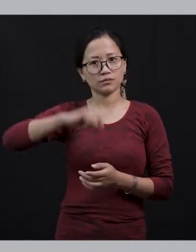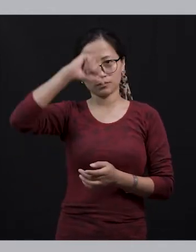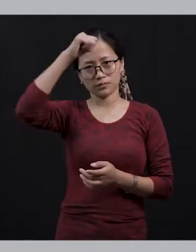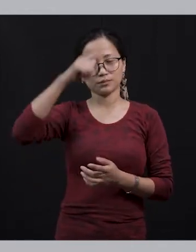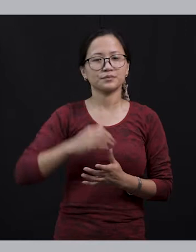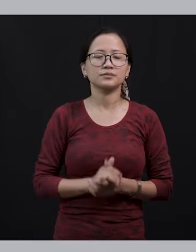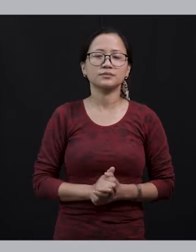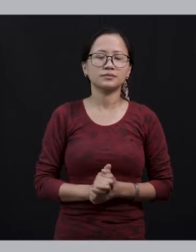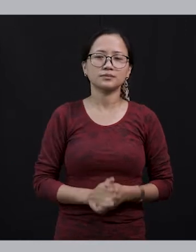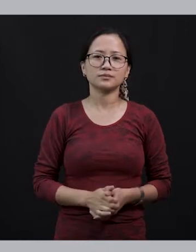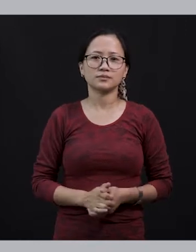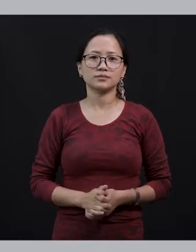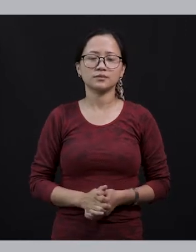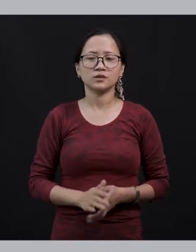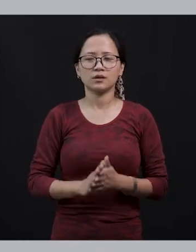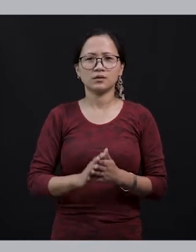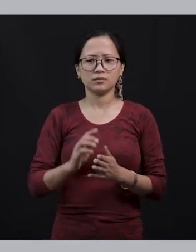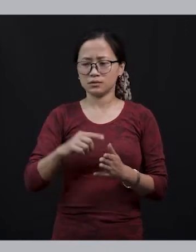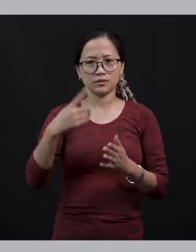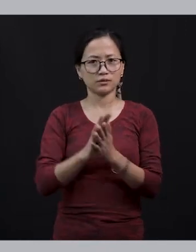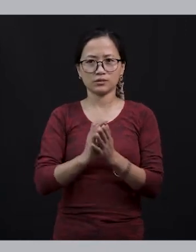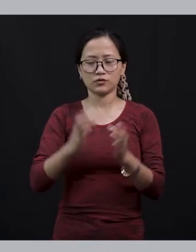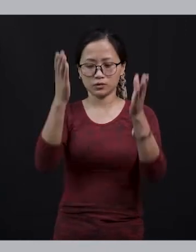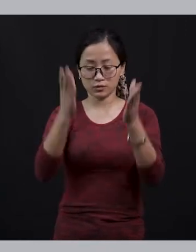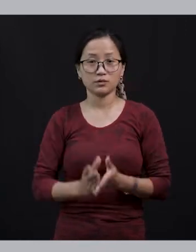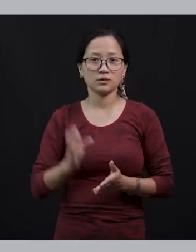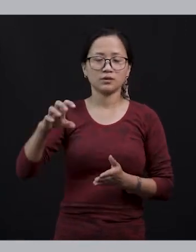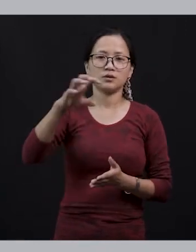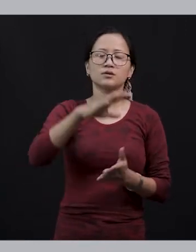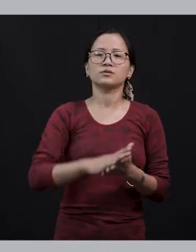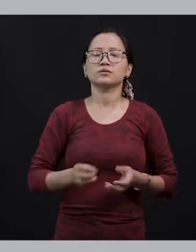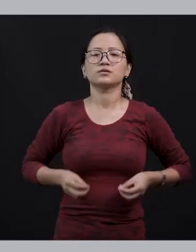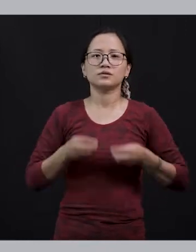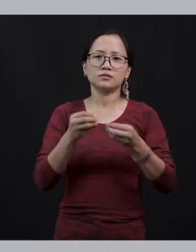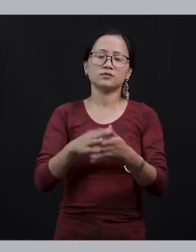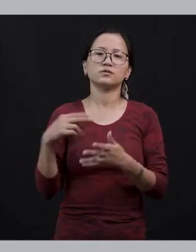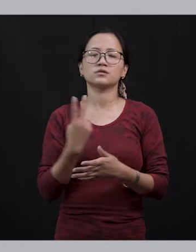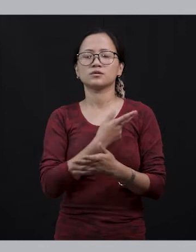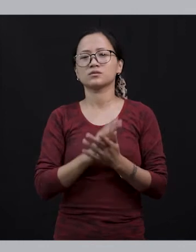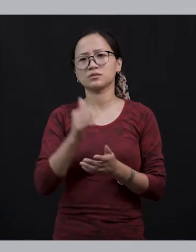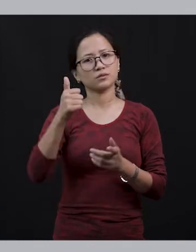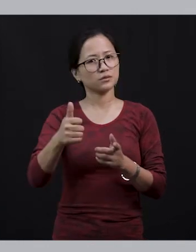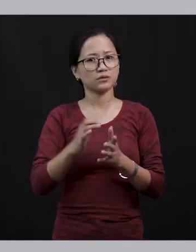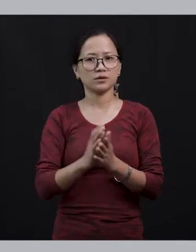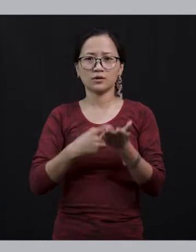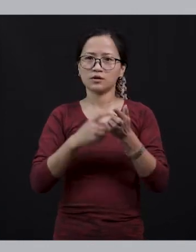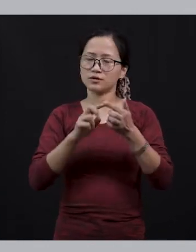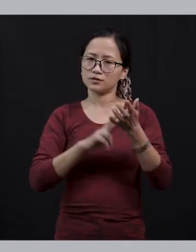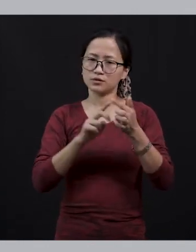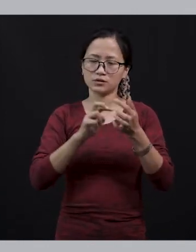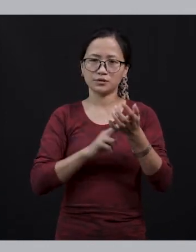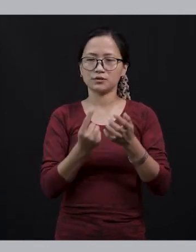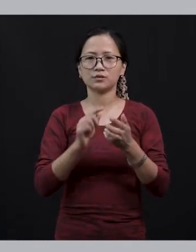India. But fortunately for the country, they also gave us a good administrative system, good revenue system.